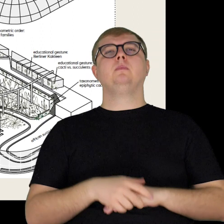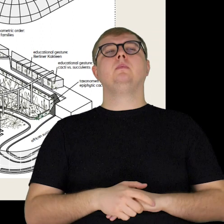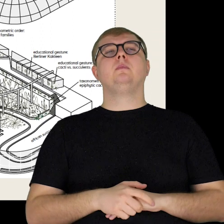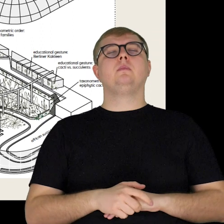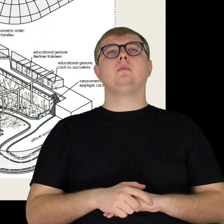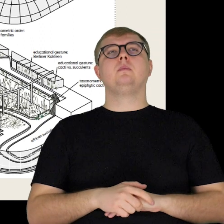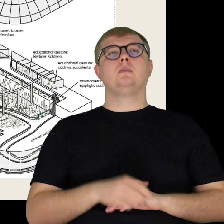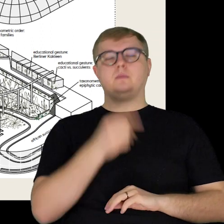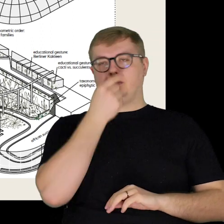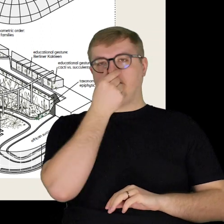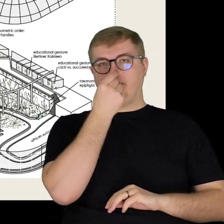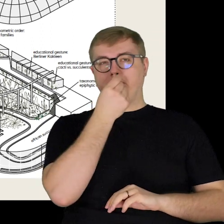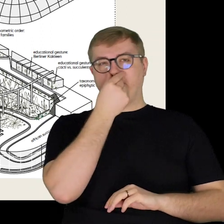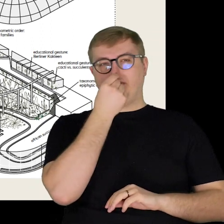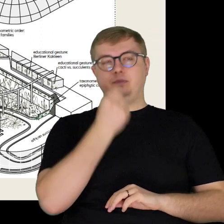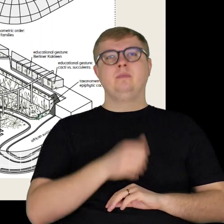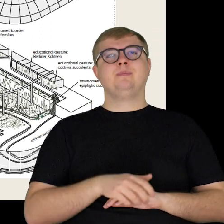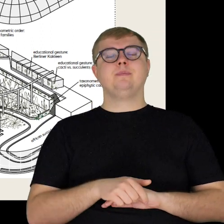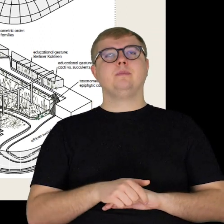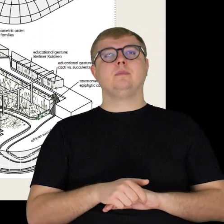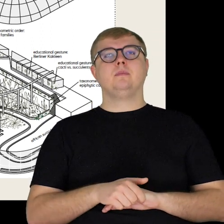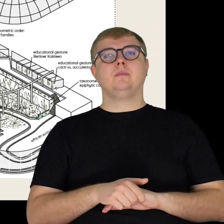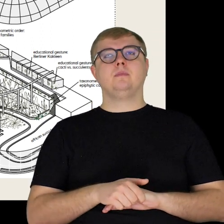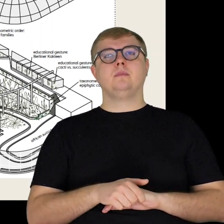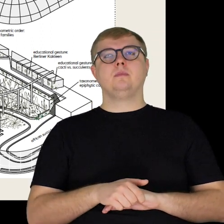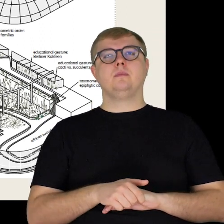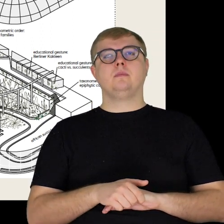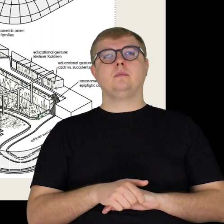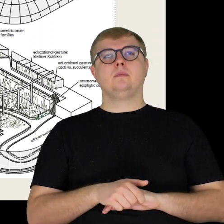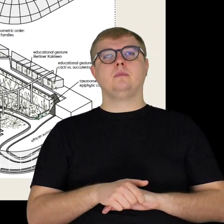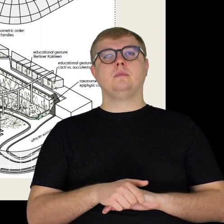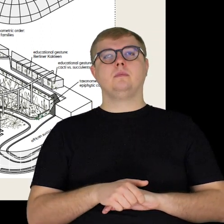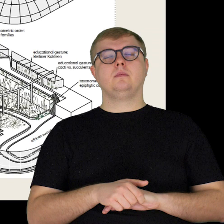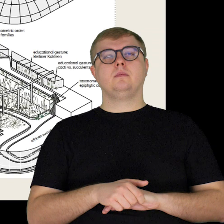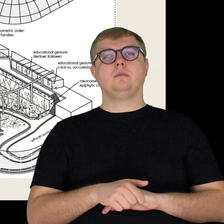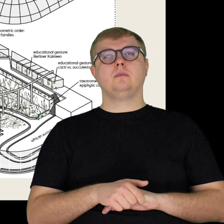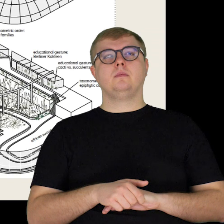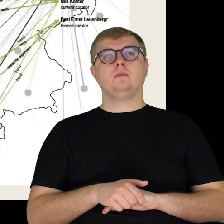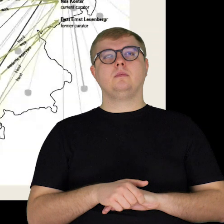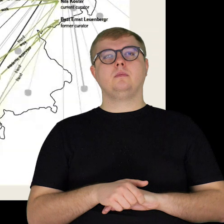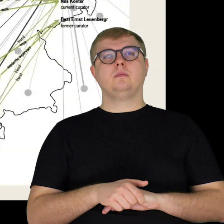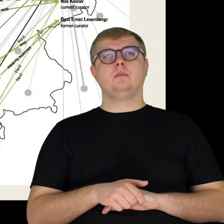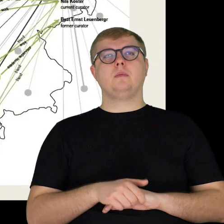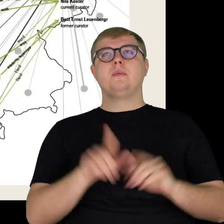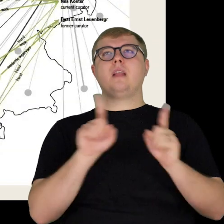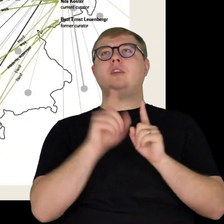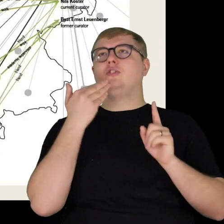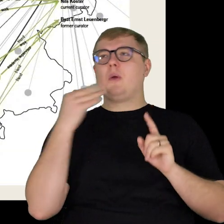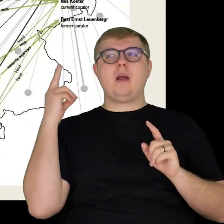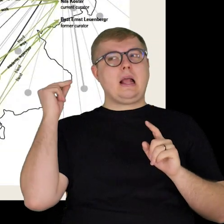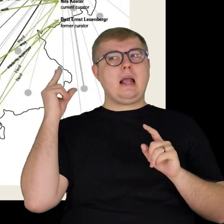well, another way of structuration. Another form of structuration. Thanks for whispering in my ear. I think they can hear